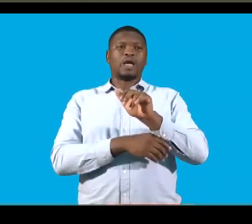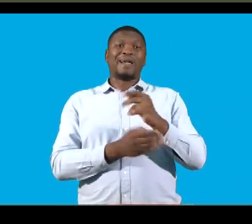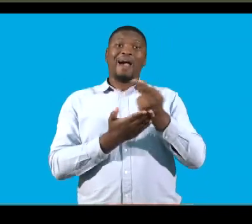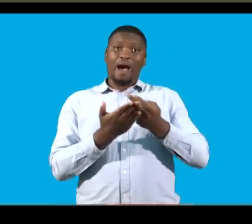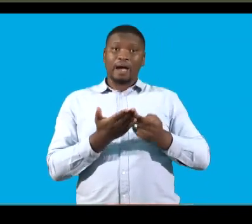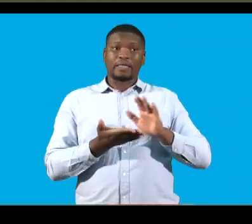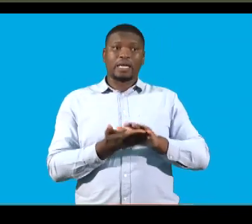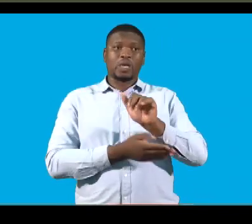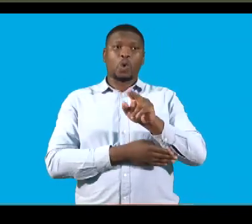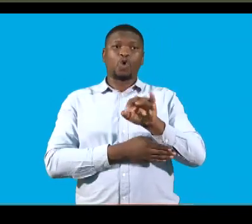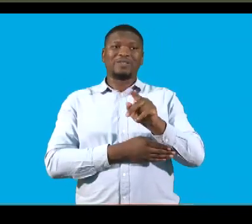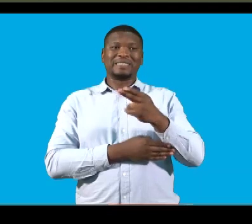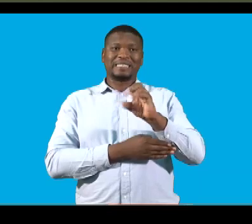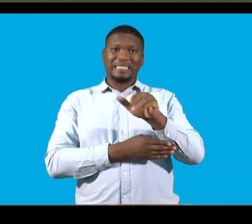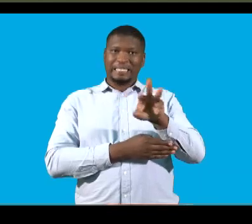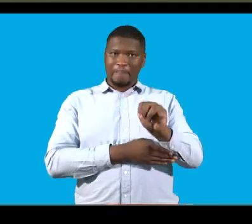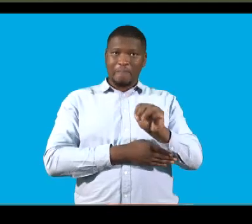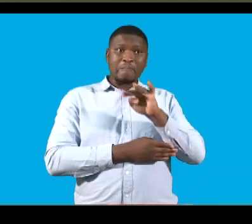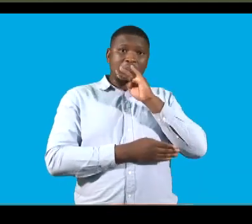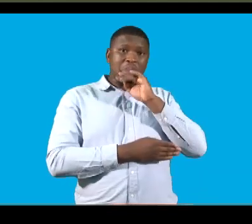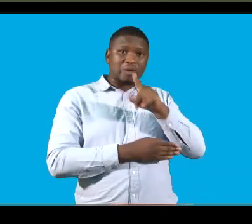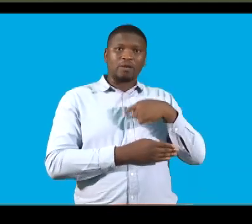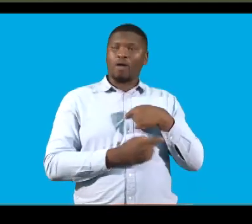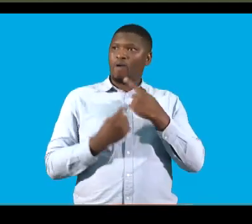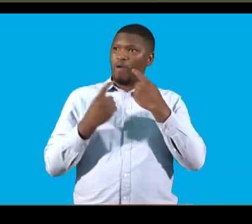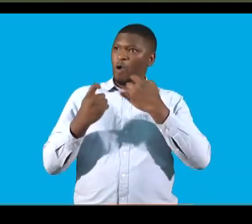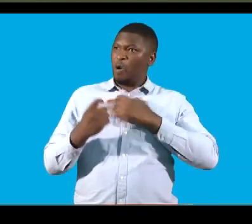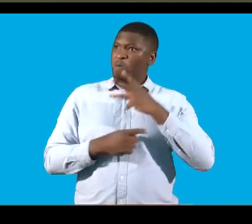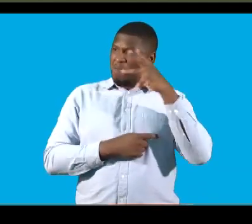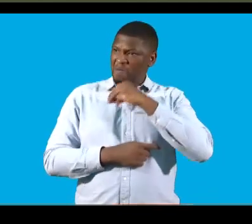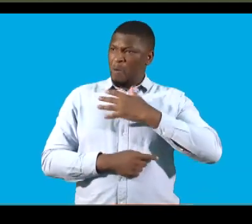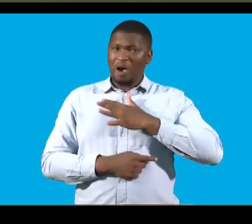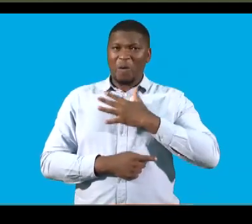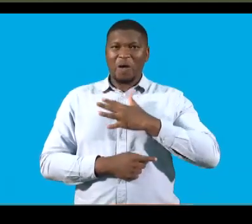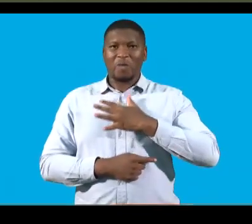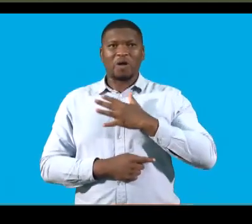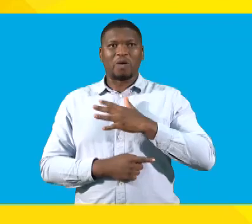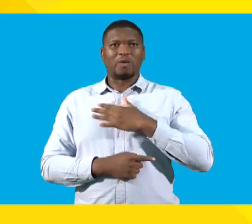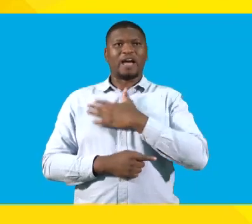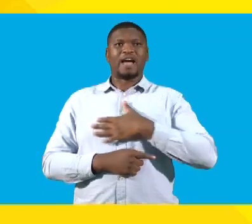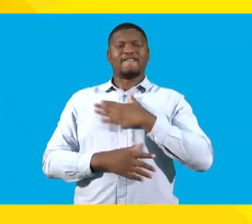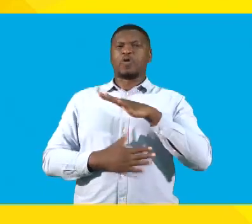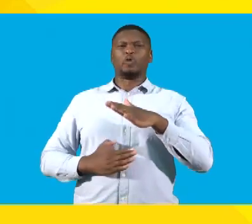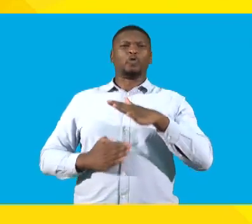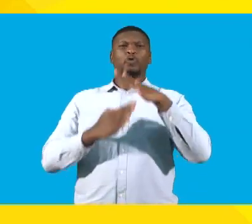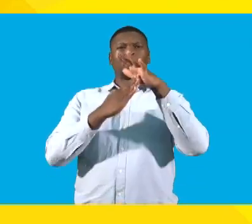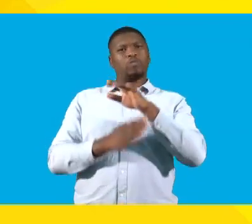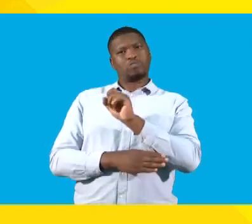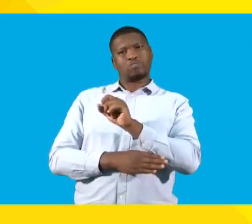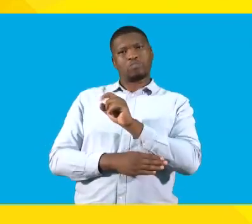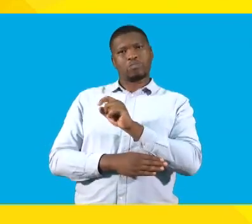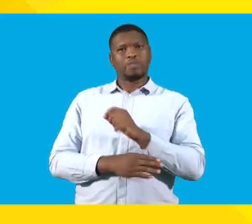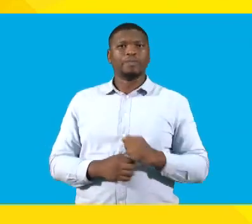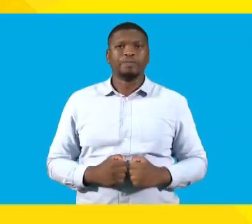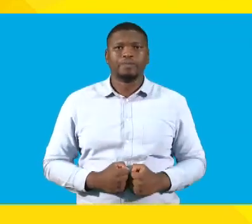and aestheticism versus morality. Aestheticism is the obsession with beauty and seeing beauty as superior to